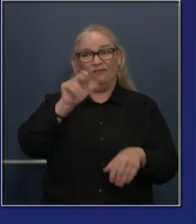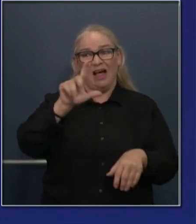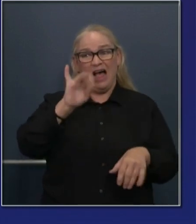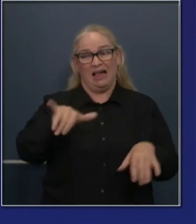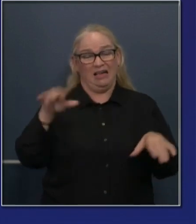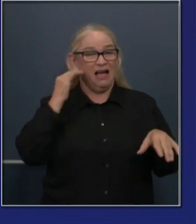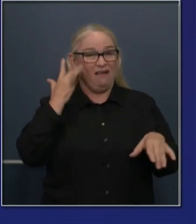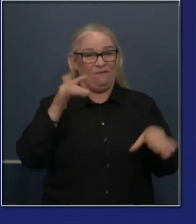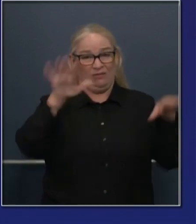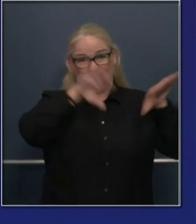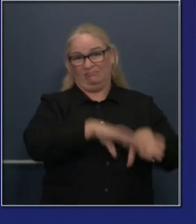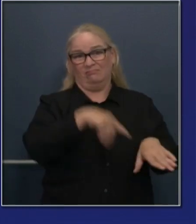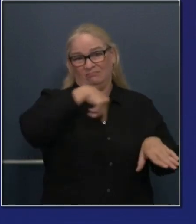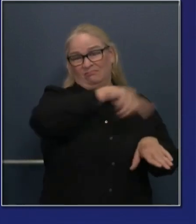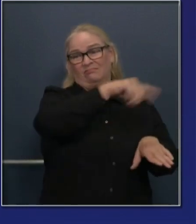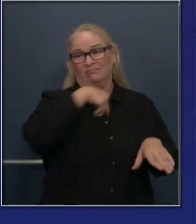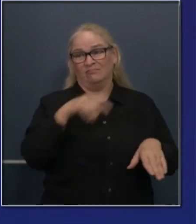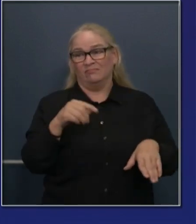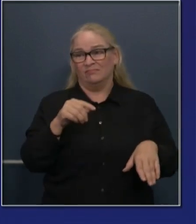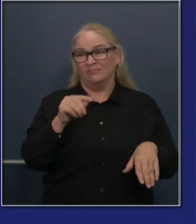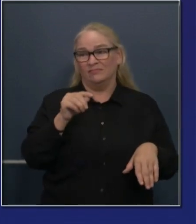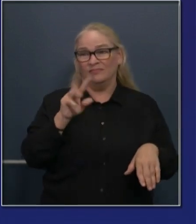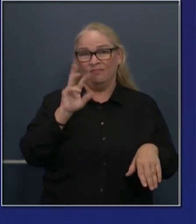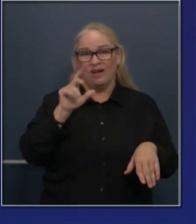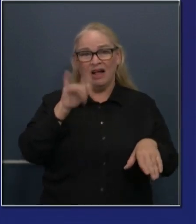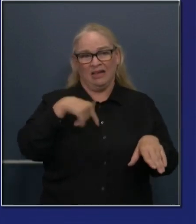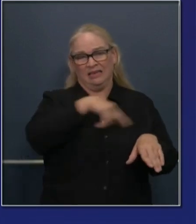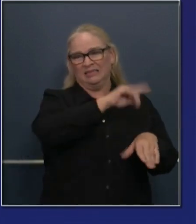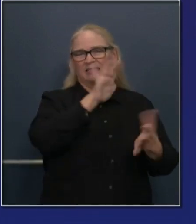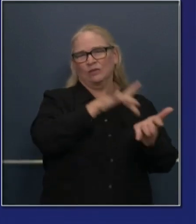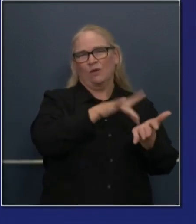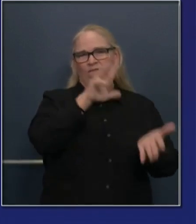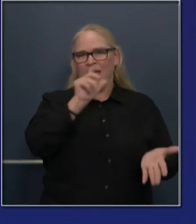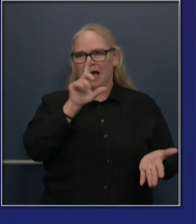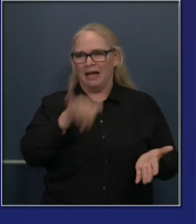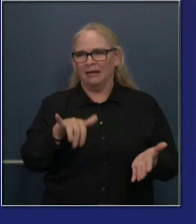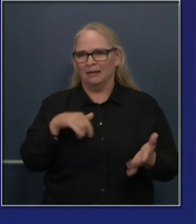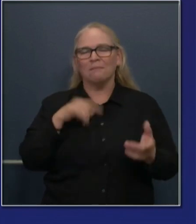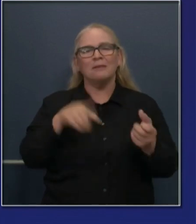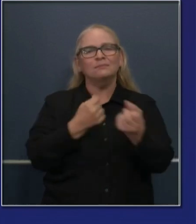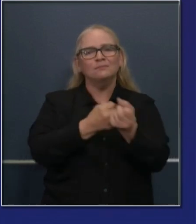California Central Valley. We need to do more for our agricultural and